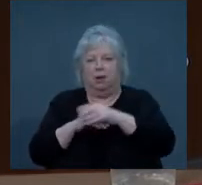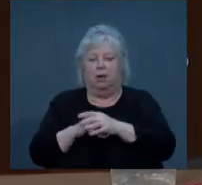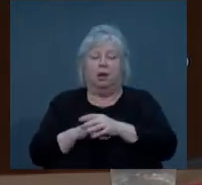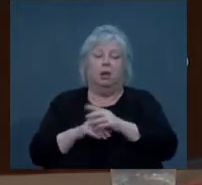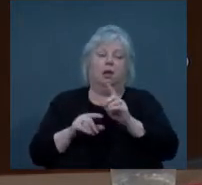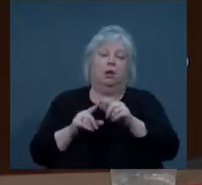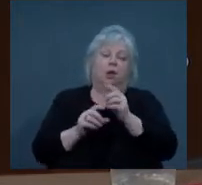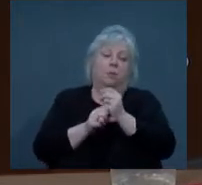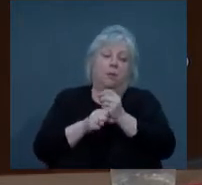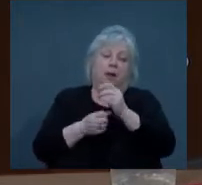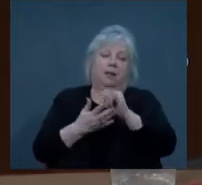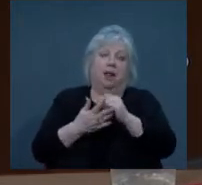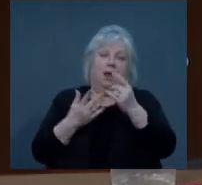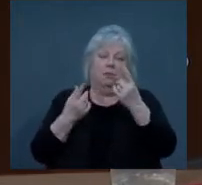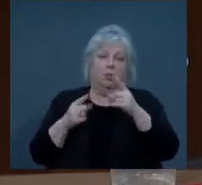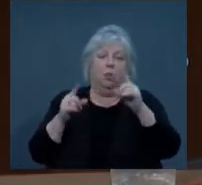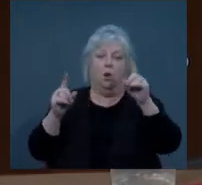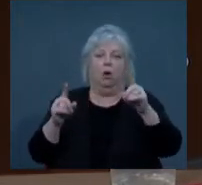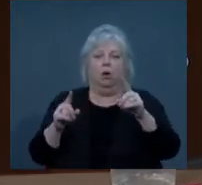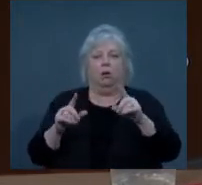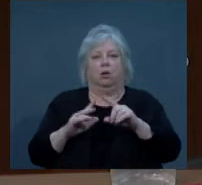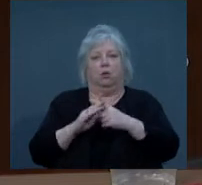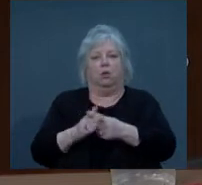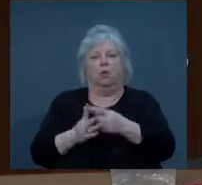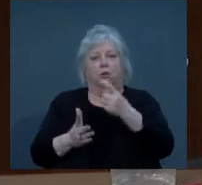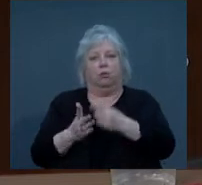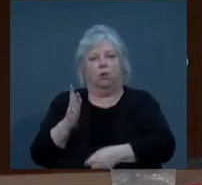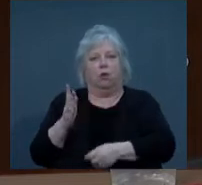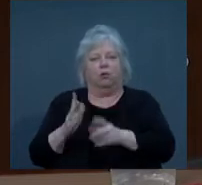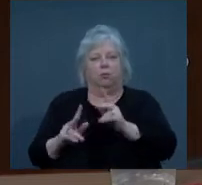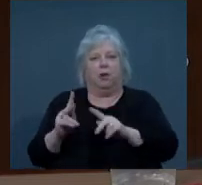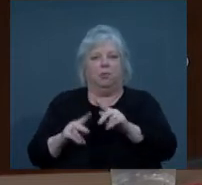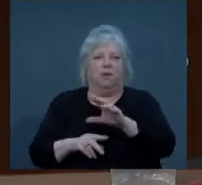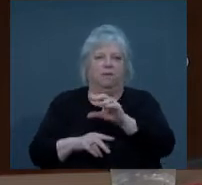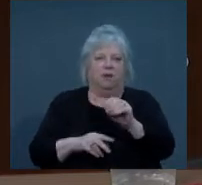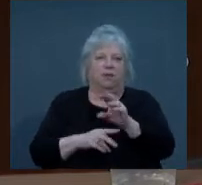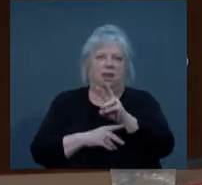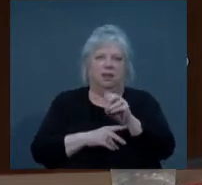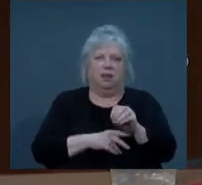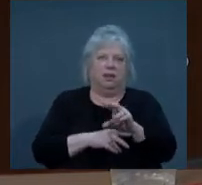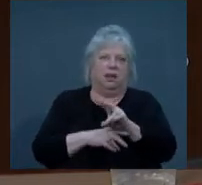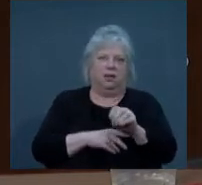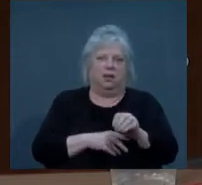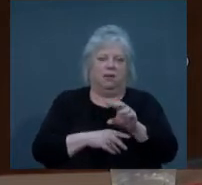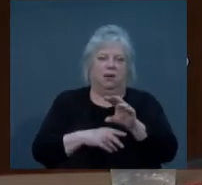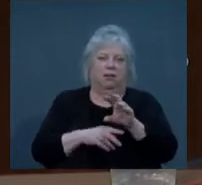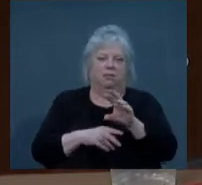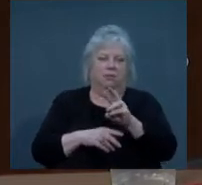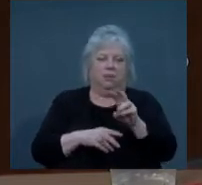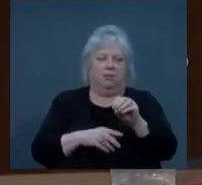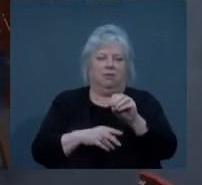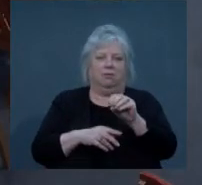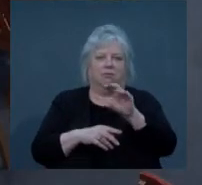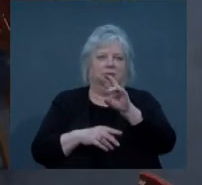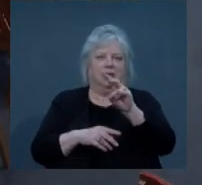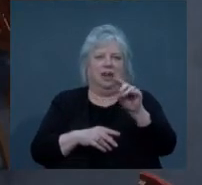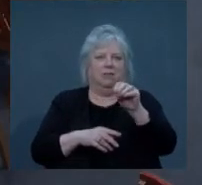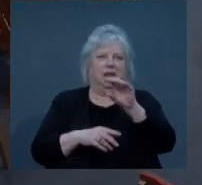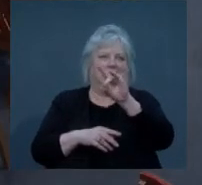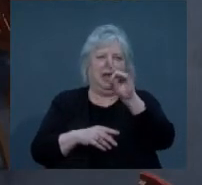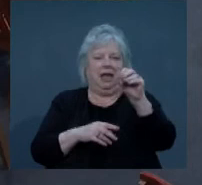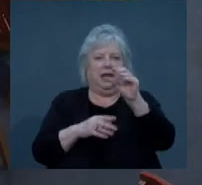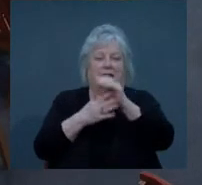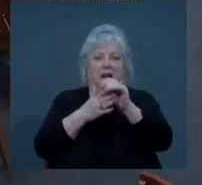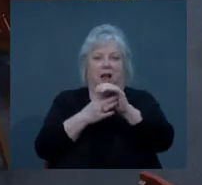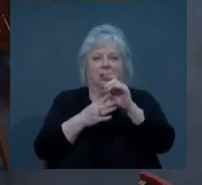that work, you then begin to charge people $50, $60, $70, $80 per space per